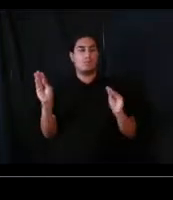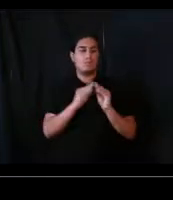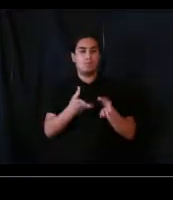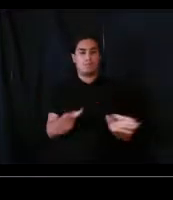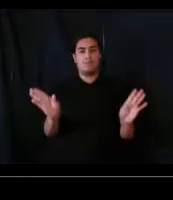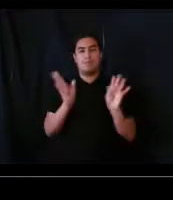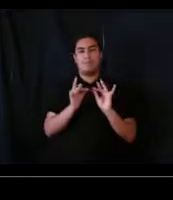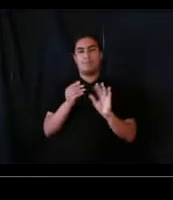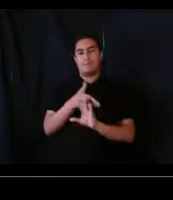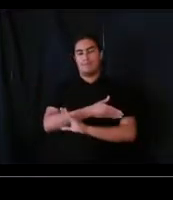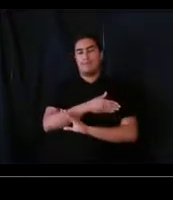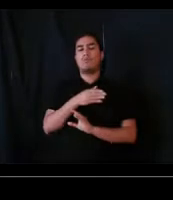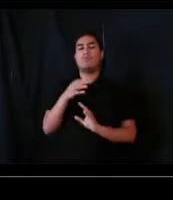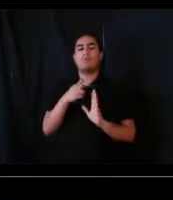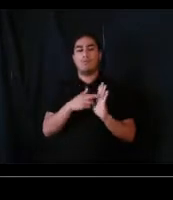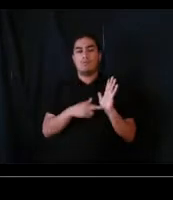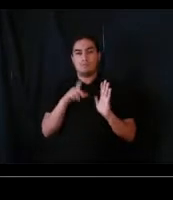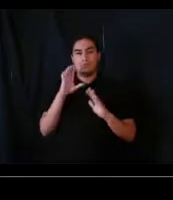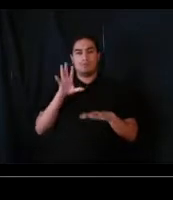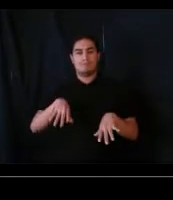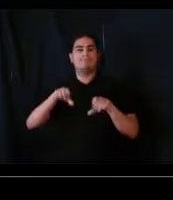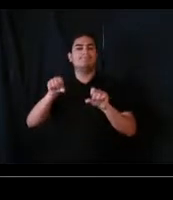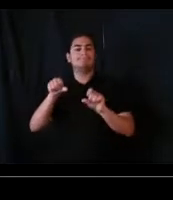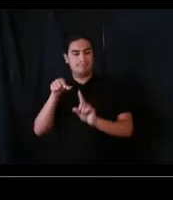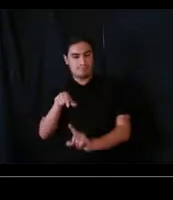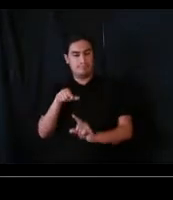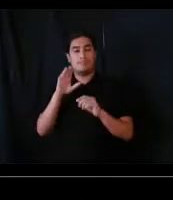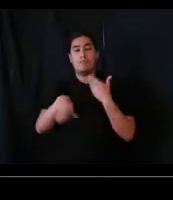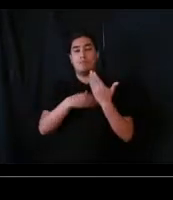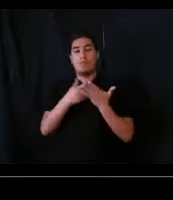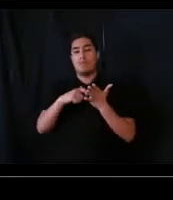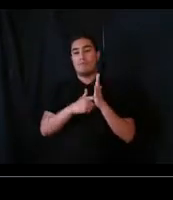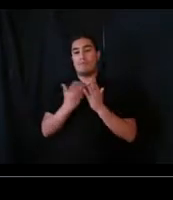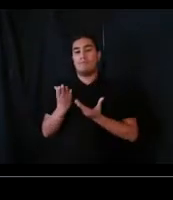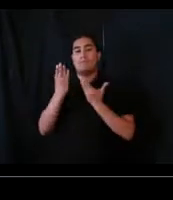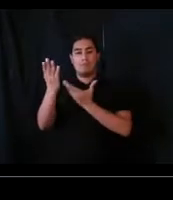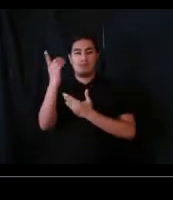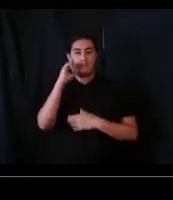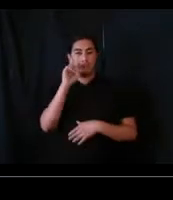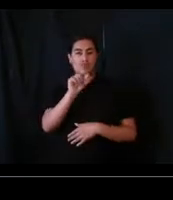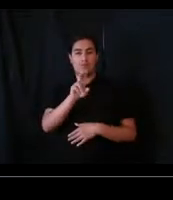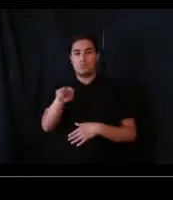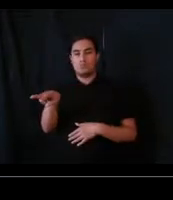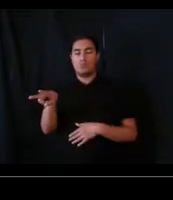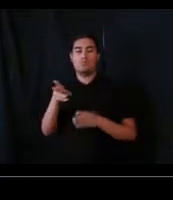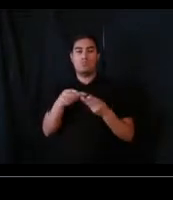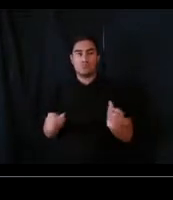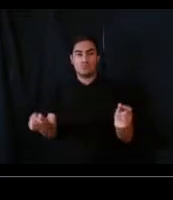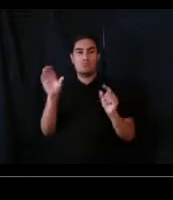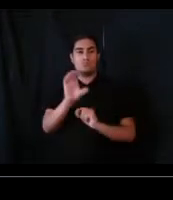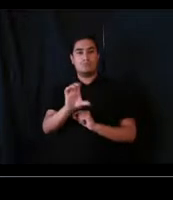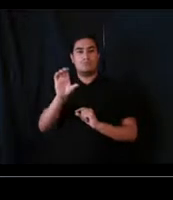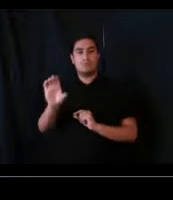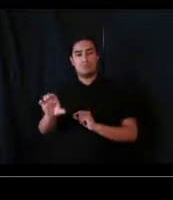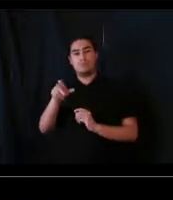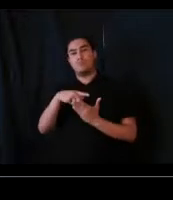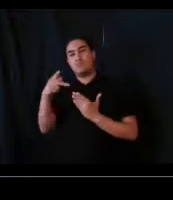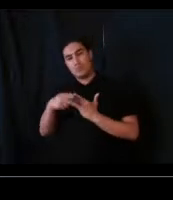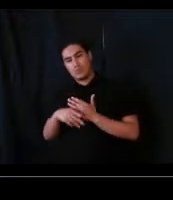before the guidelines are presented for adoption all key proposed changes to the 2022 solutions for congested corridors program